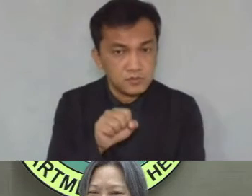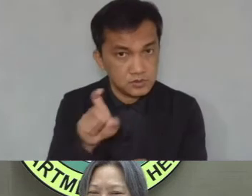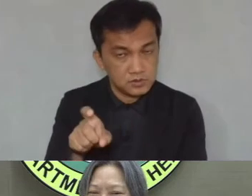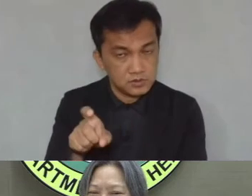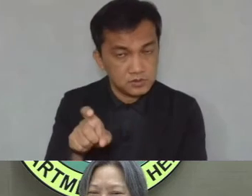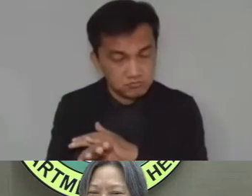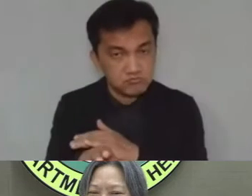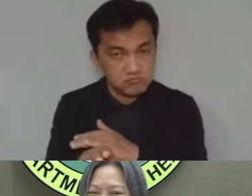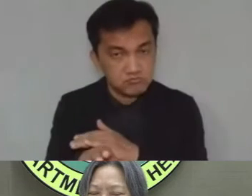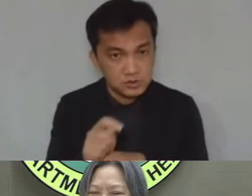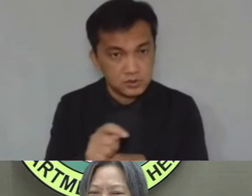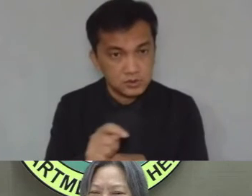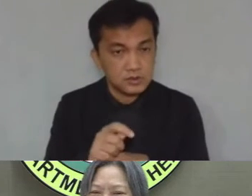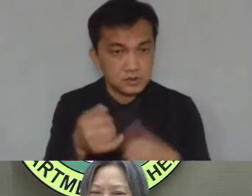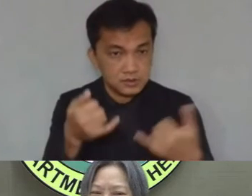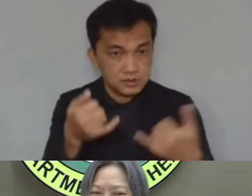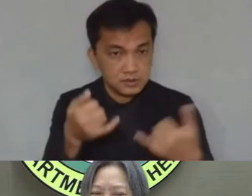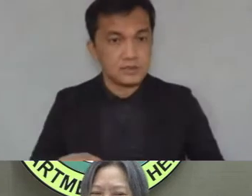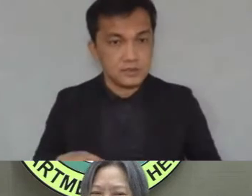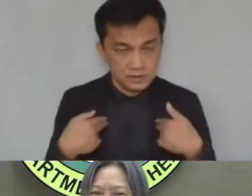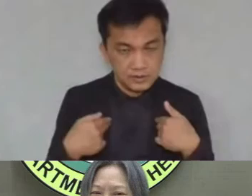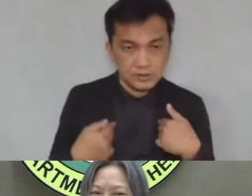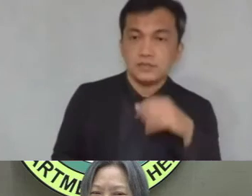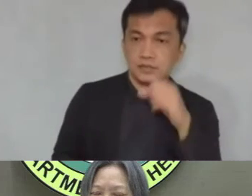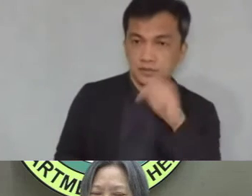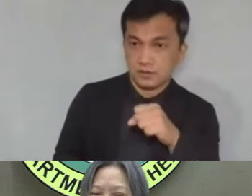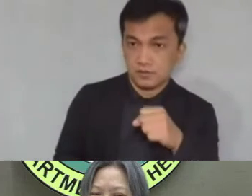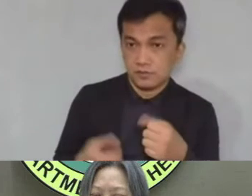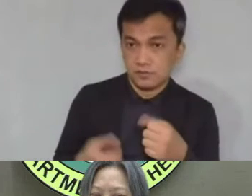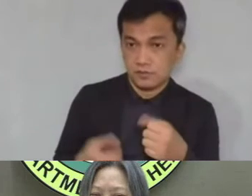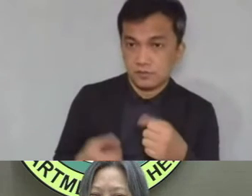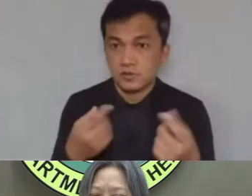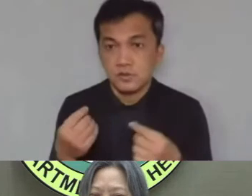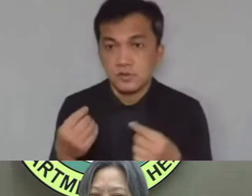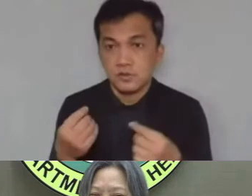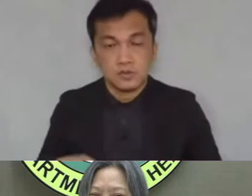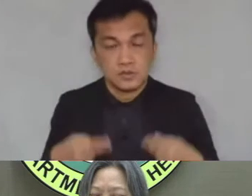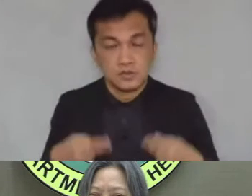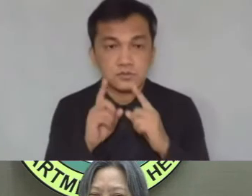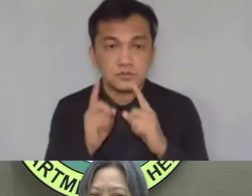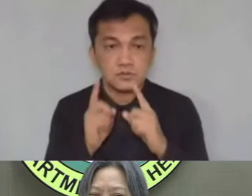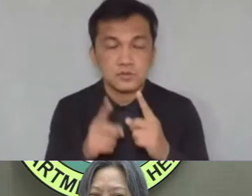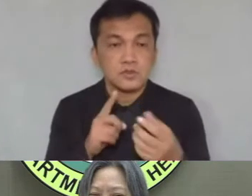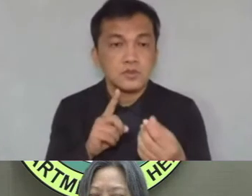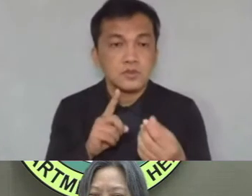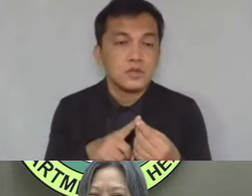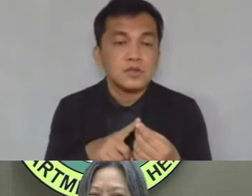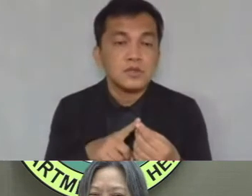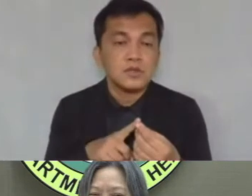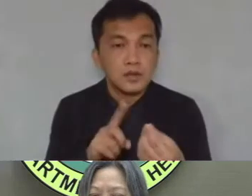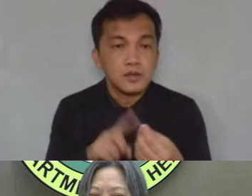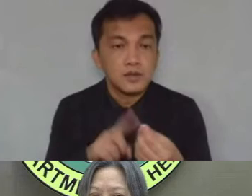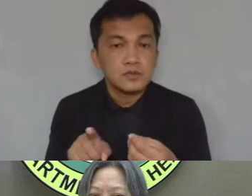should also undergo training for telehealth. Okay. Definitely, ma'am. Even before, when we were talking about e-health, and